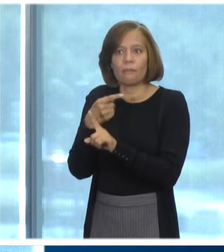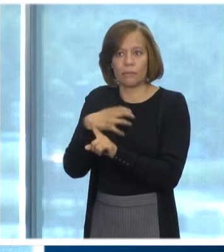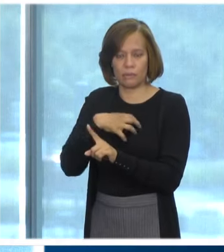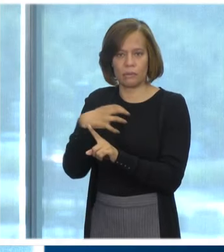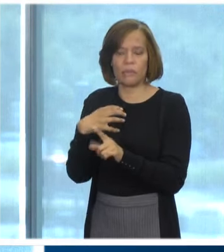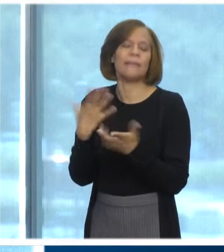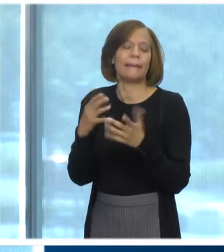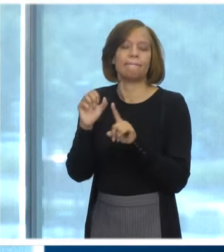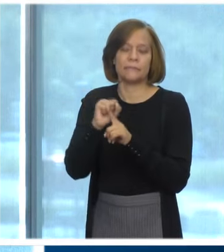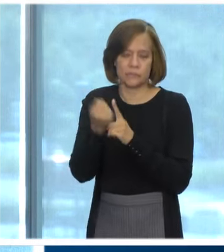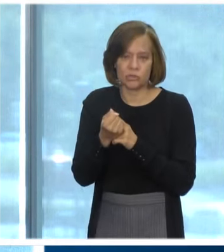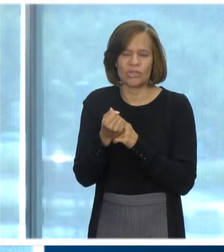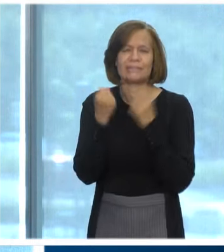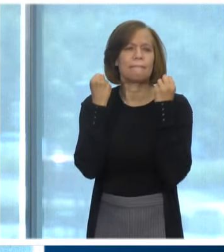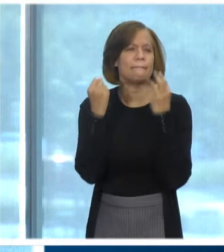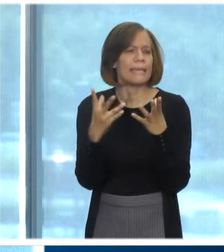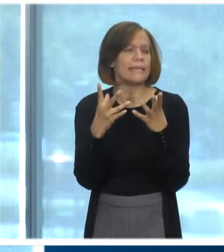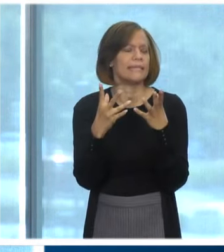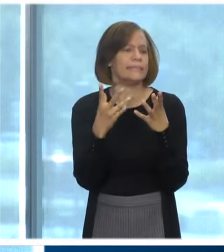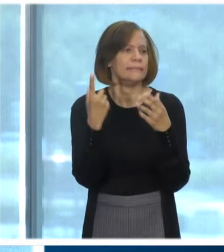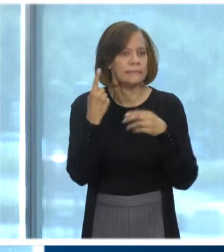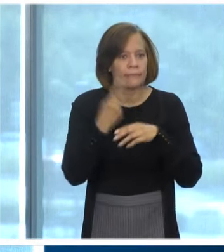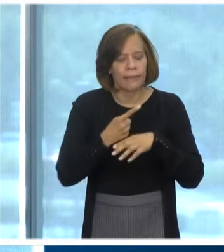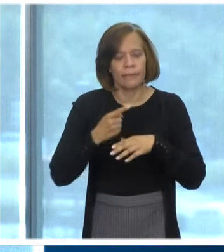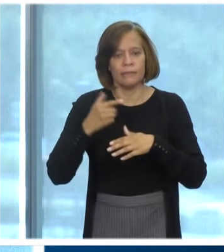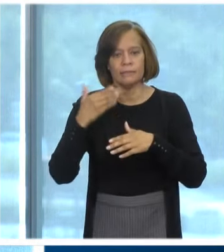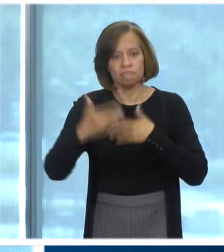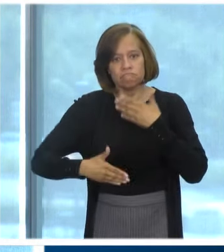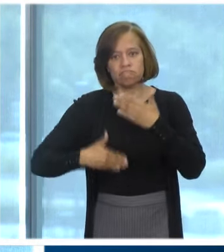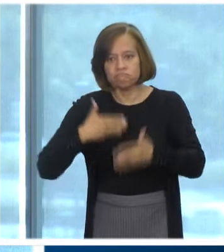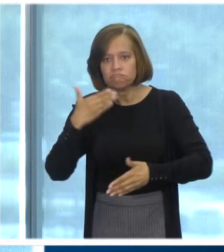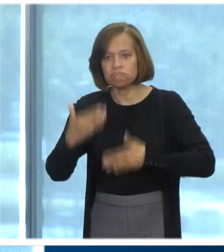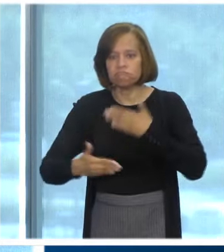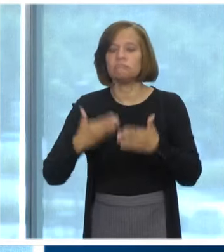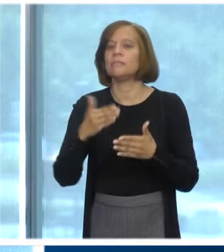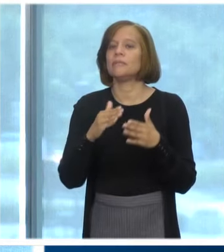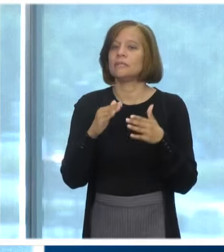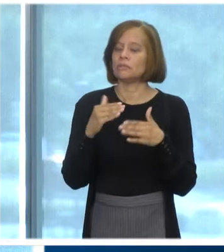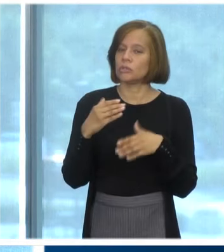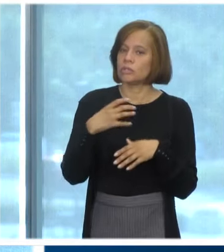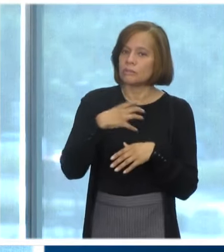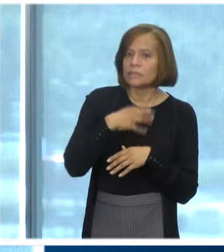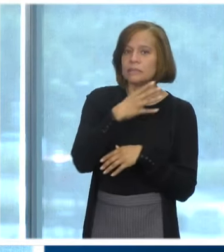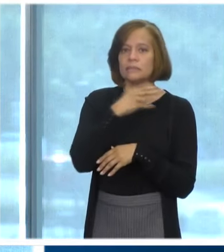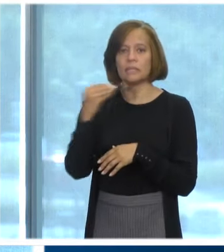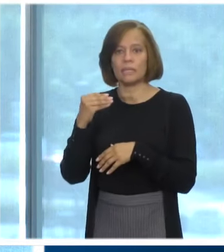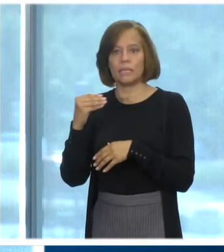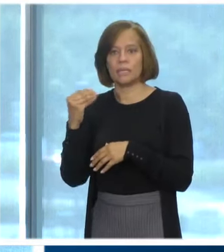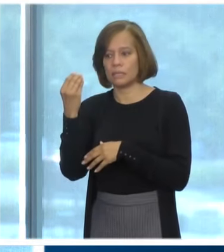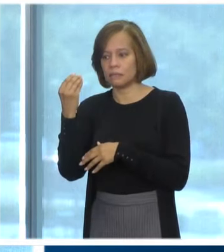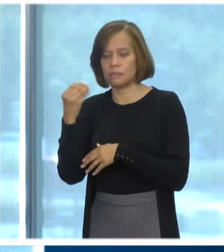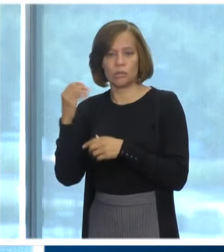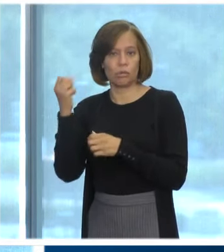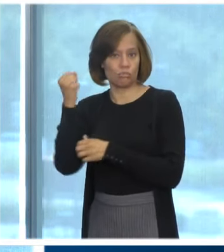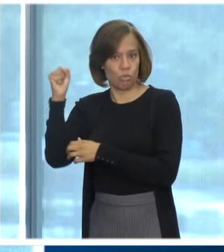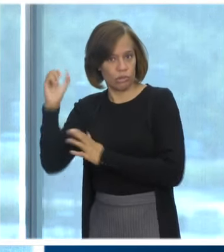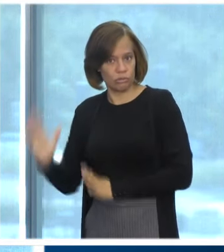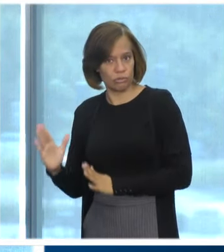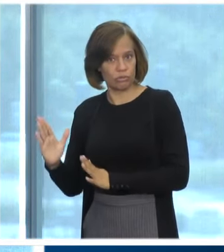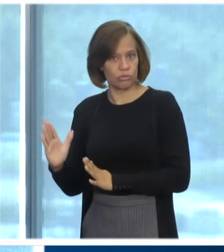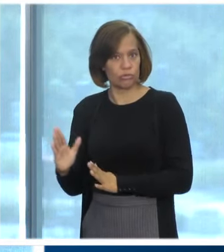have days and days and days of interaction between citizens and officers, we were only allowed to ask